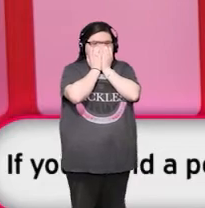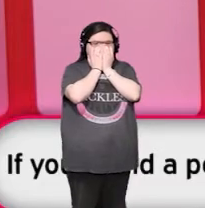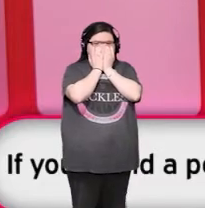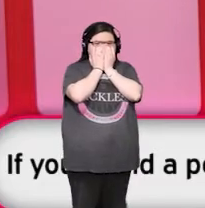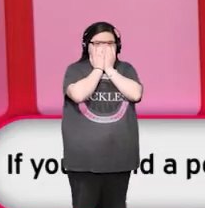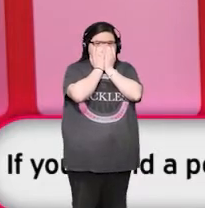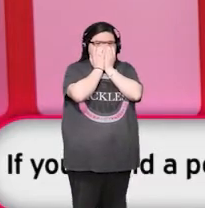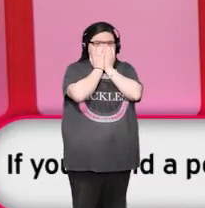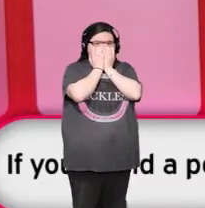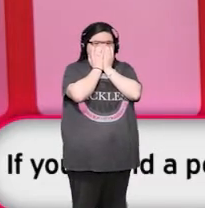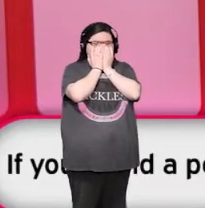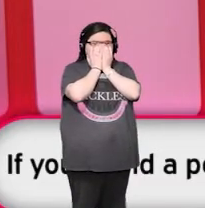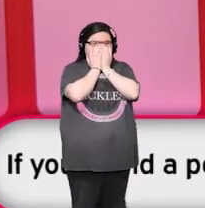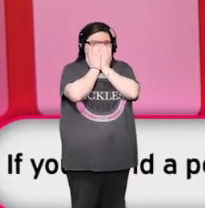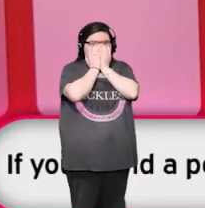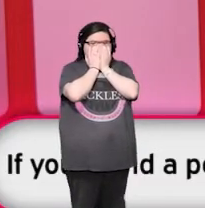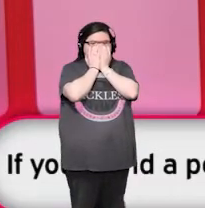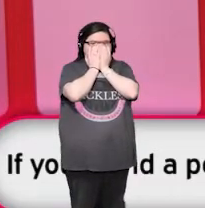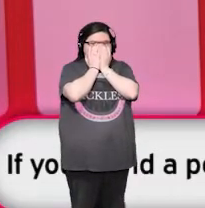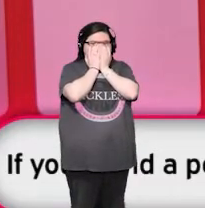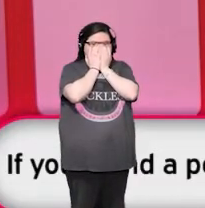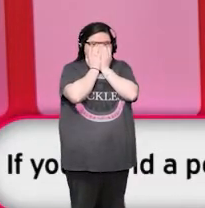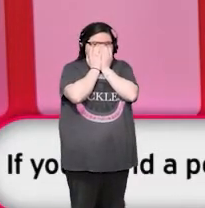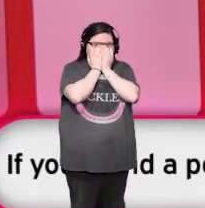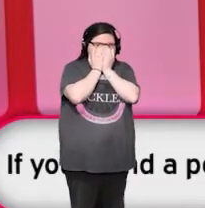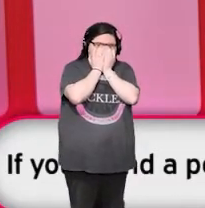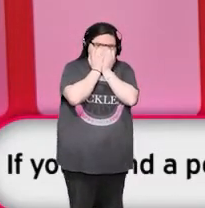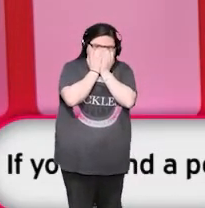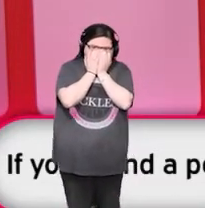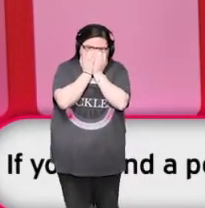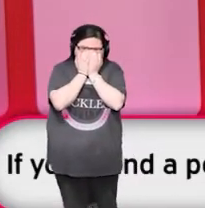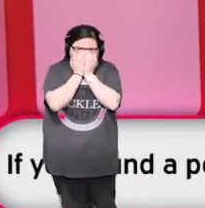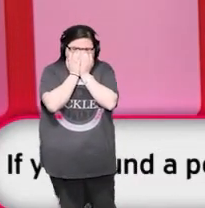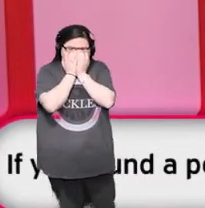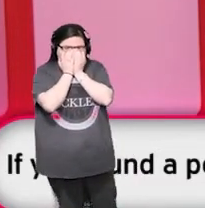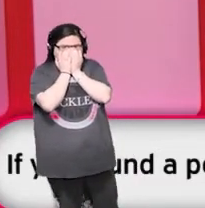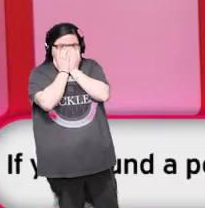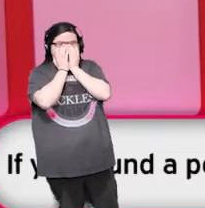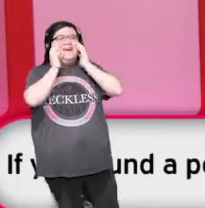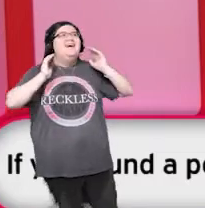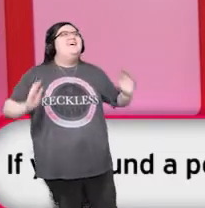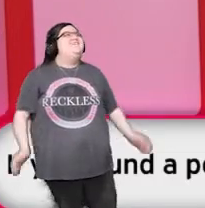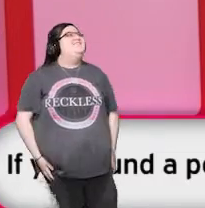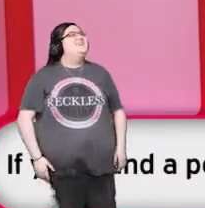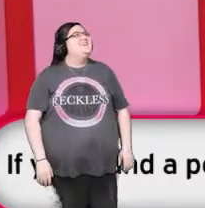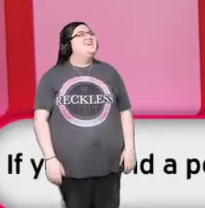Oh my god. I'm trying to give you a fucking hypothetical situation, not pitching so it. So I'm just, wait, am I like, you've stumbled across this DVD.